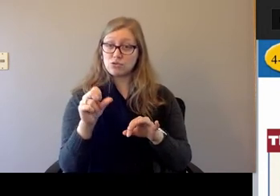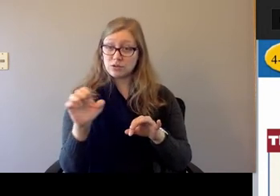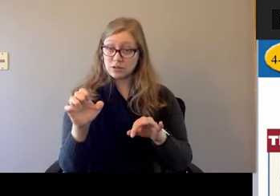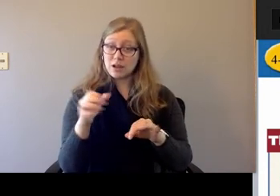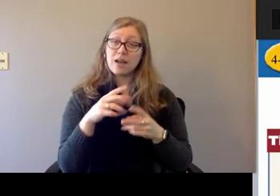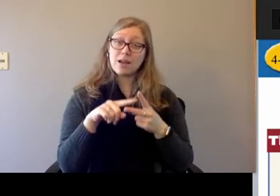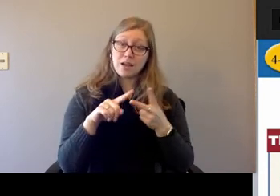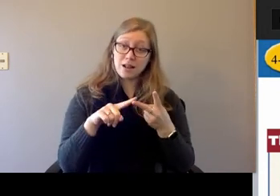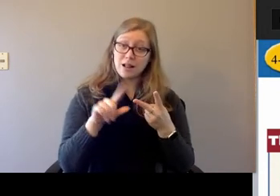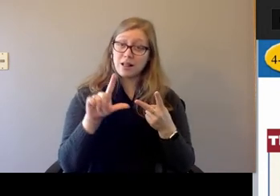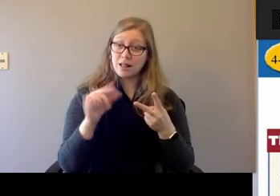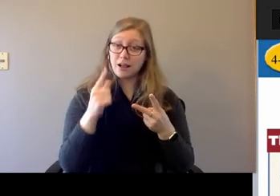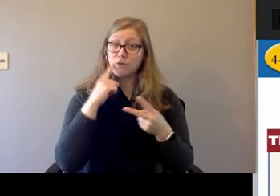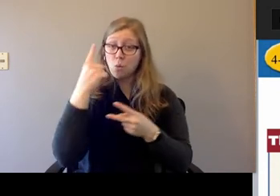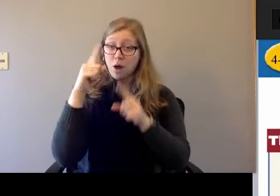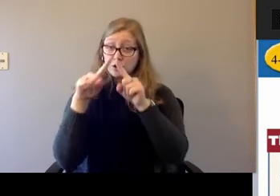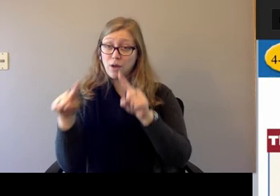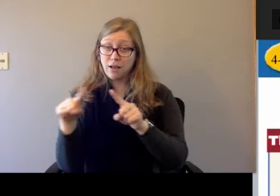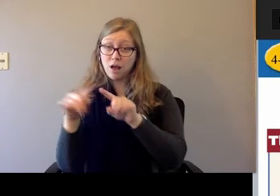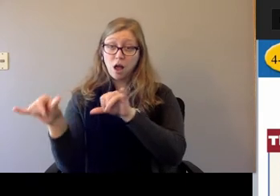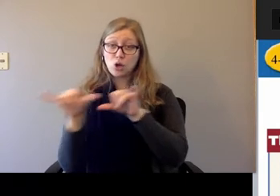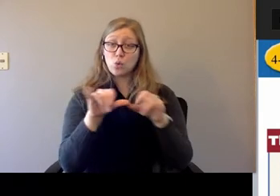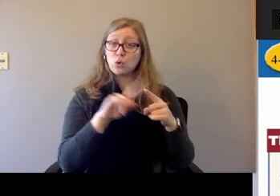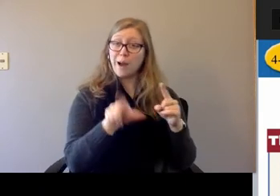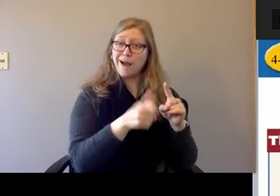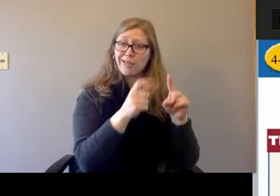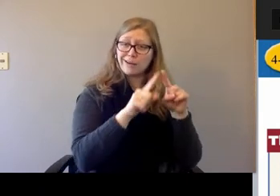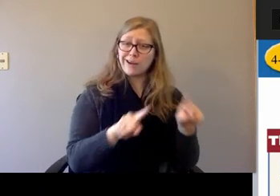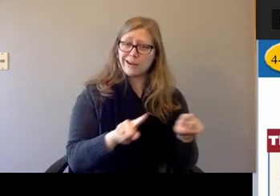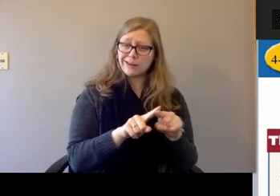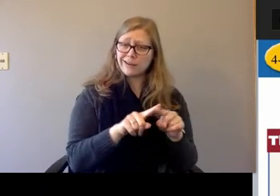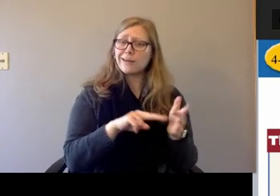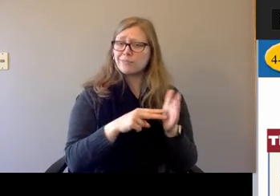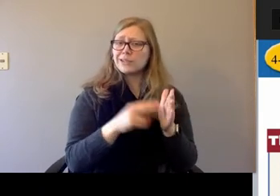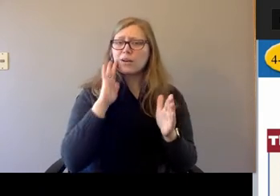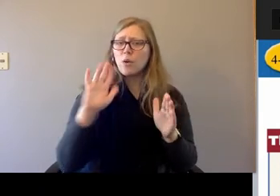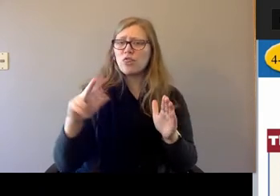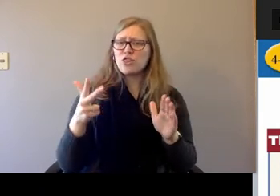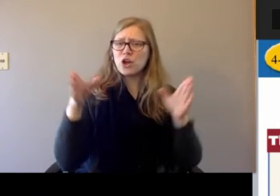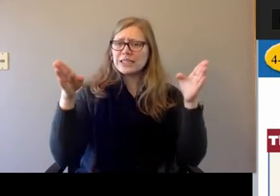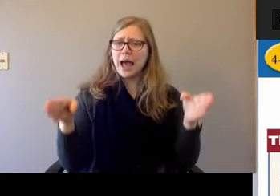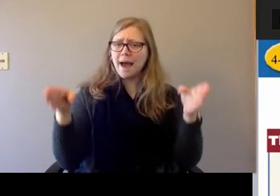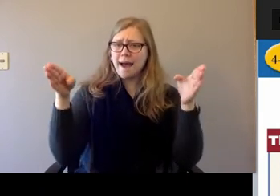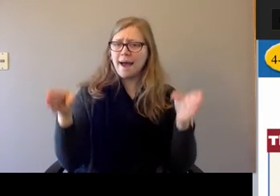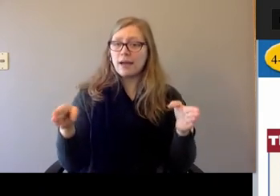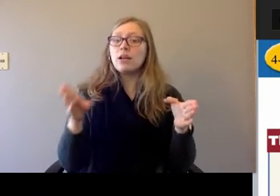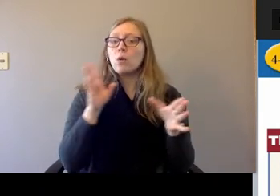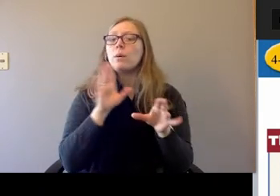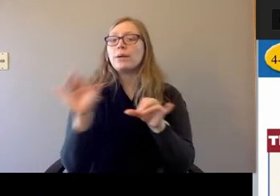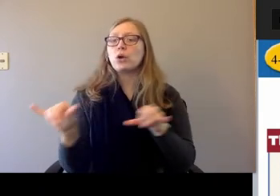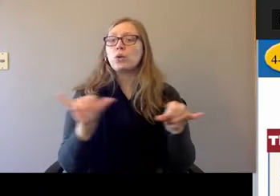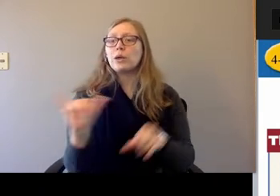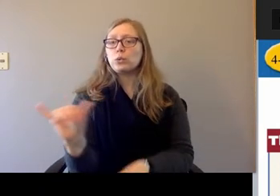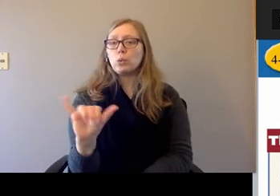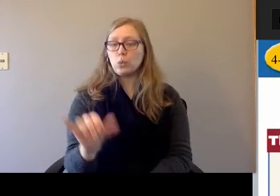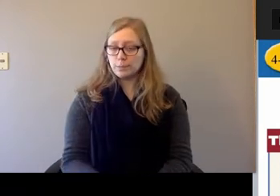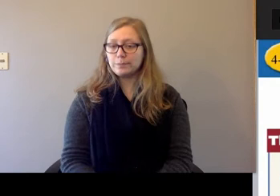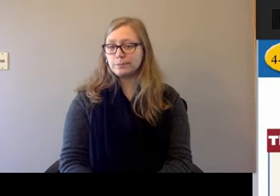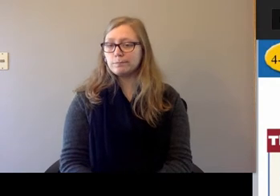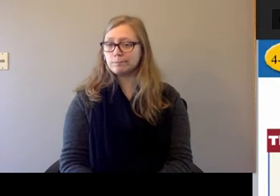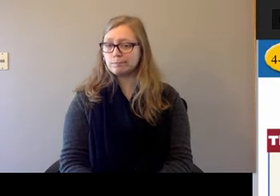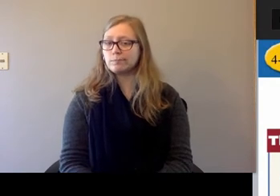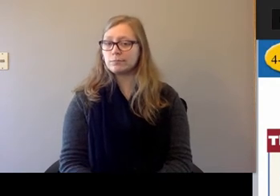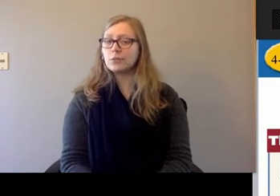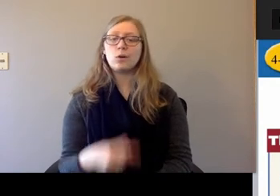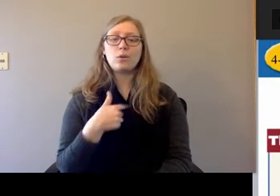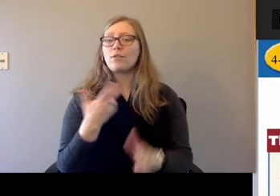a hypotenuse and a leg in the other triangle, well, then I know that third side is also congruent. And so we've